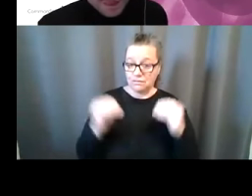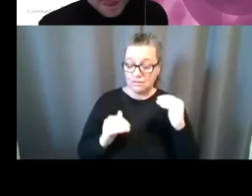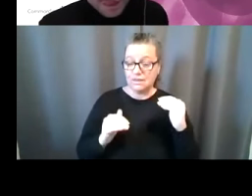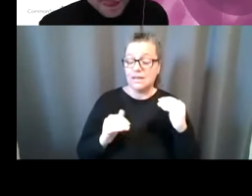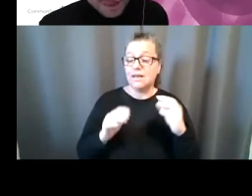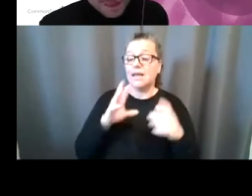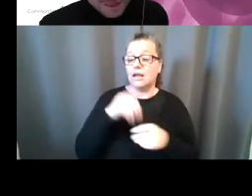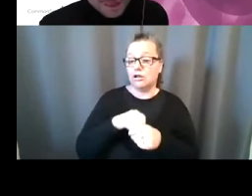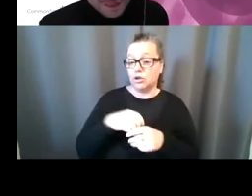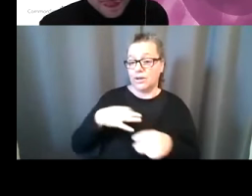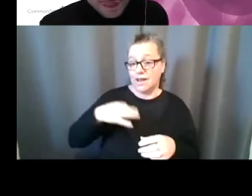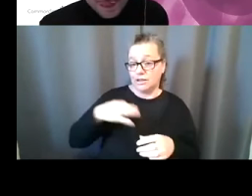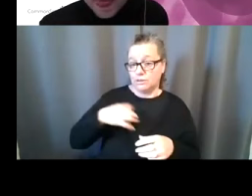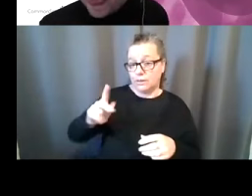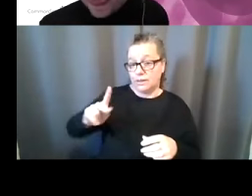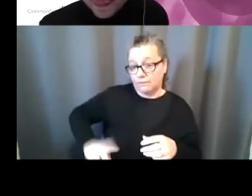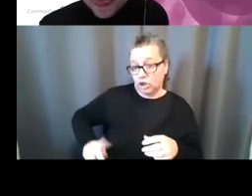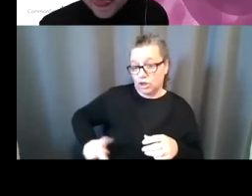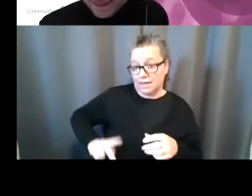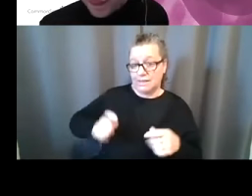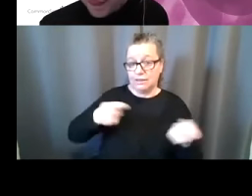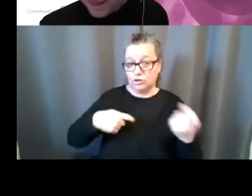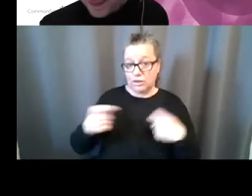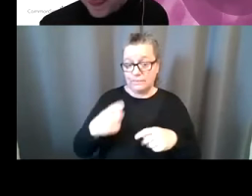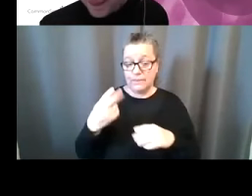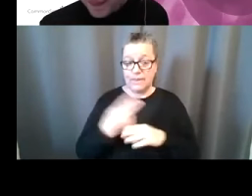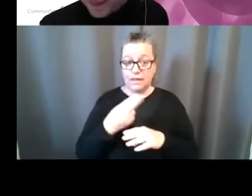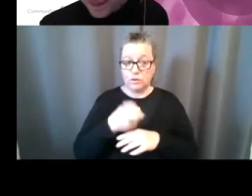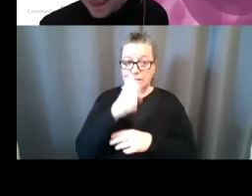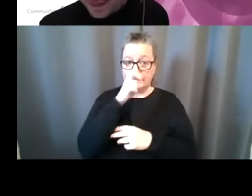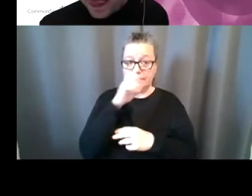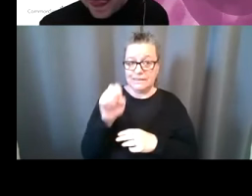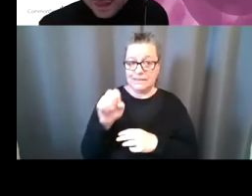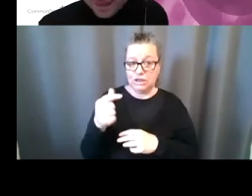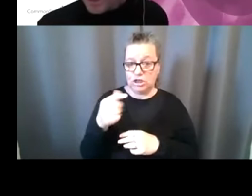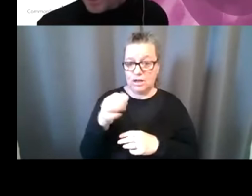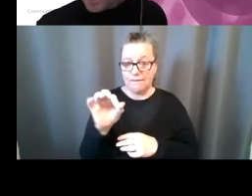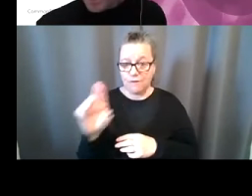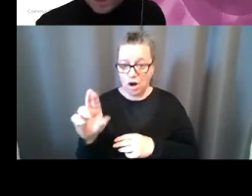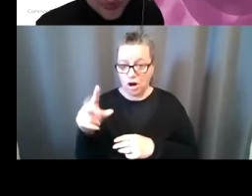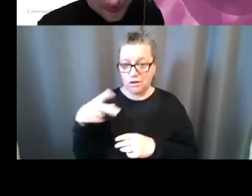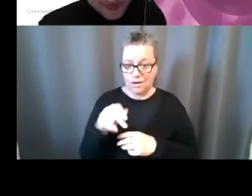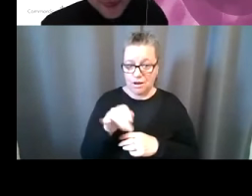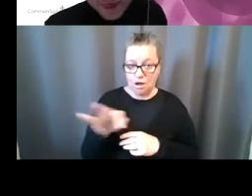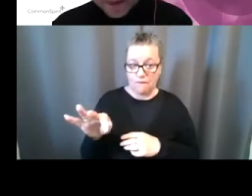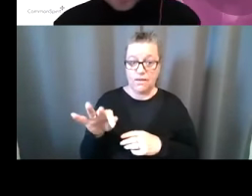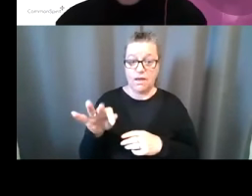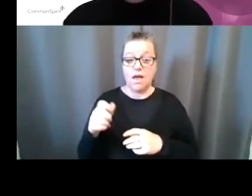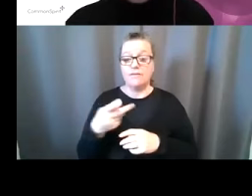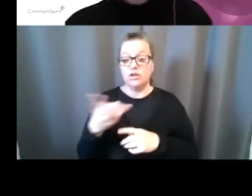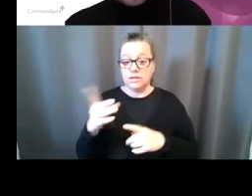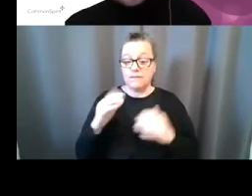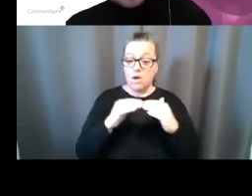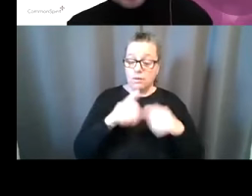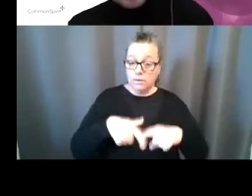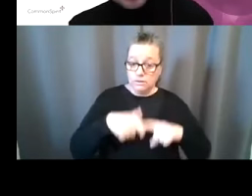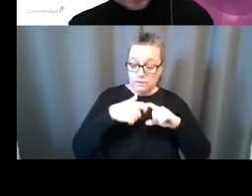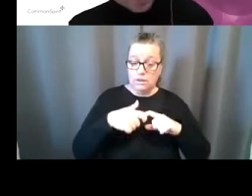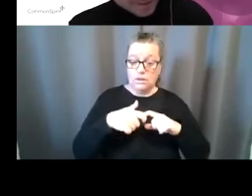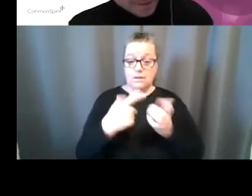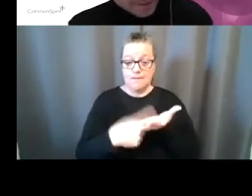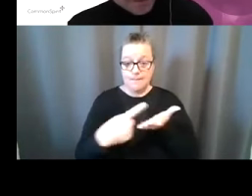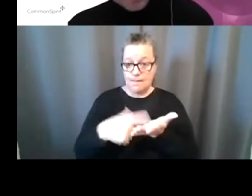kidney transplant, which uses a strict EGFR cutoff. After several equity pauses and connections with lab leadership and